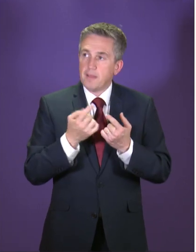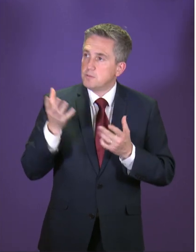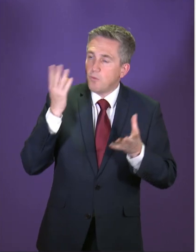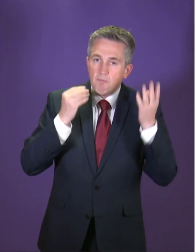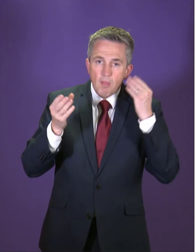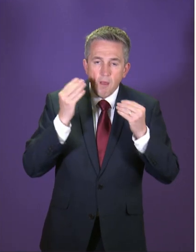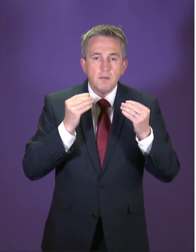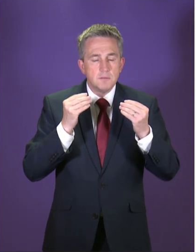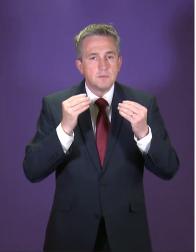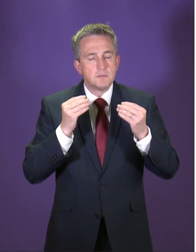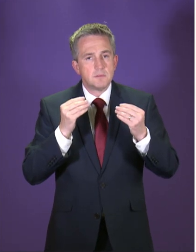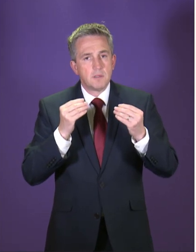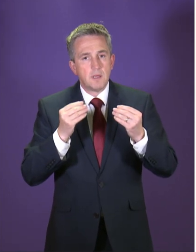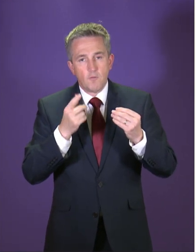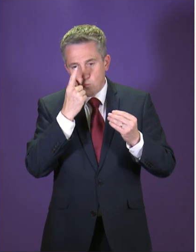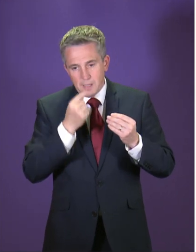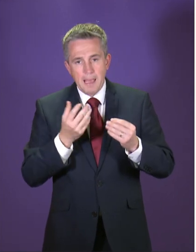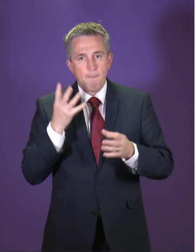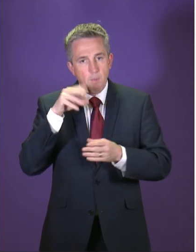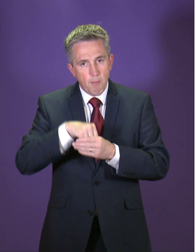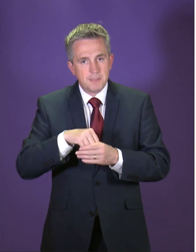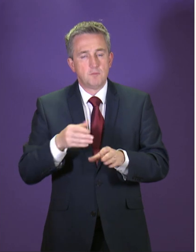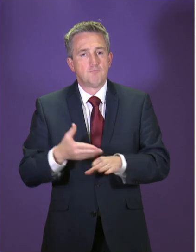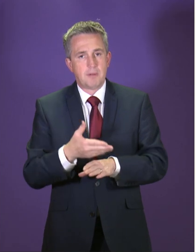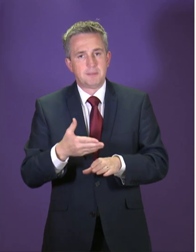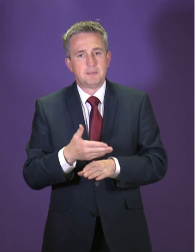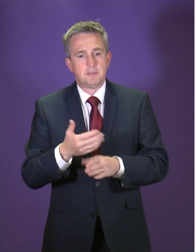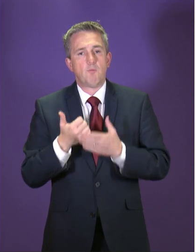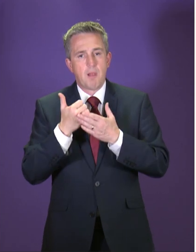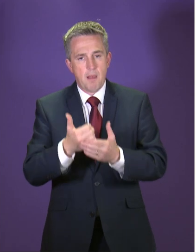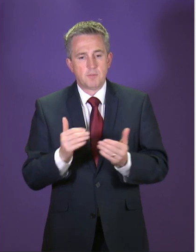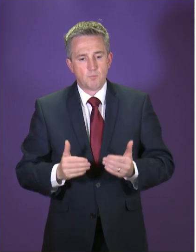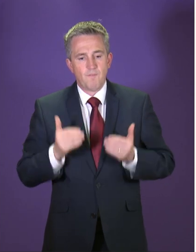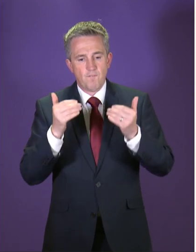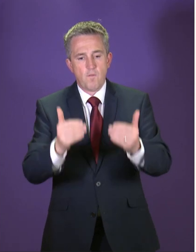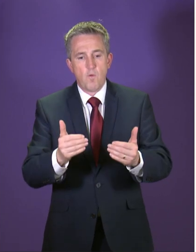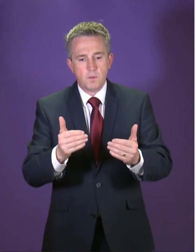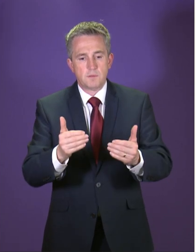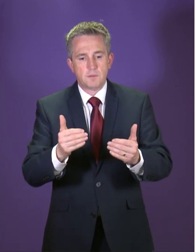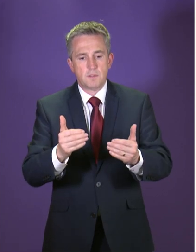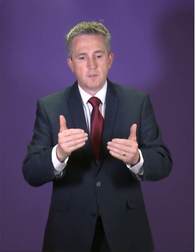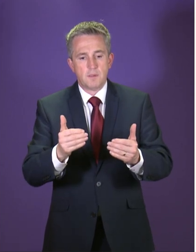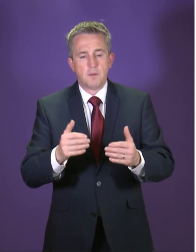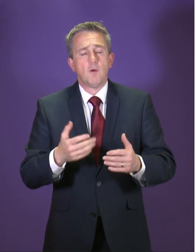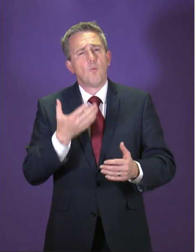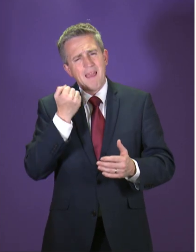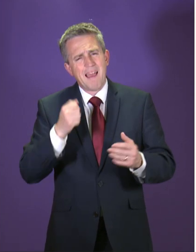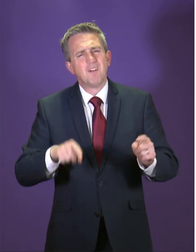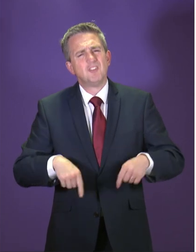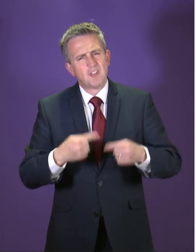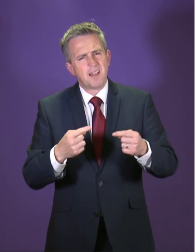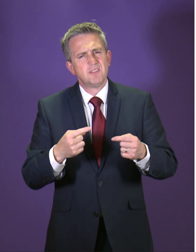learn, it will help us to be able to go forward. We have few challenges, but the challenges we have